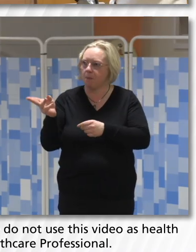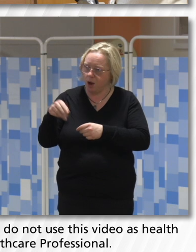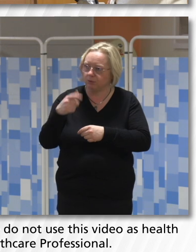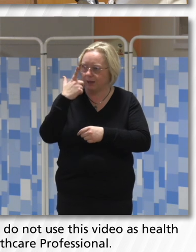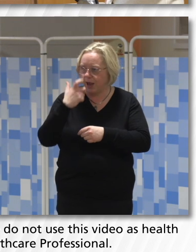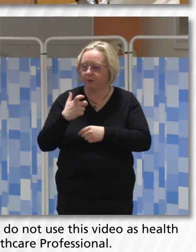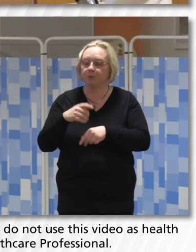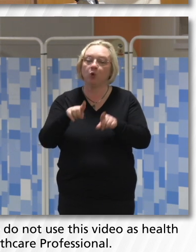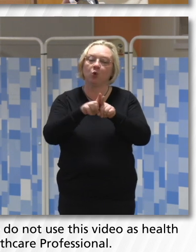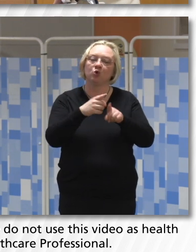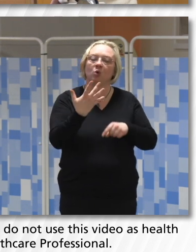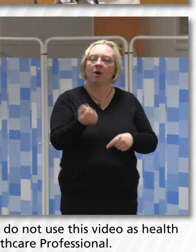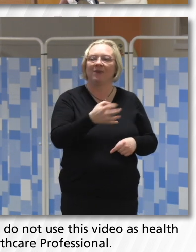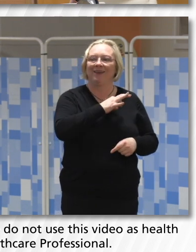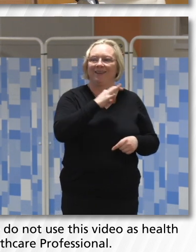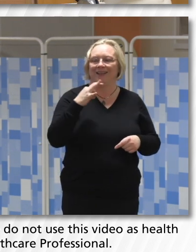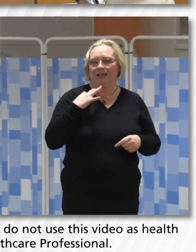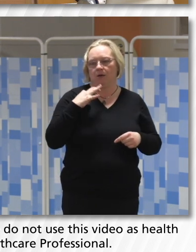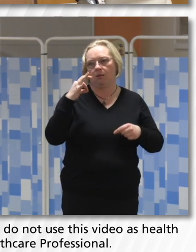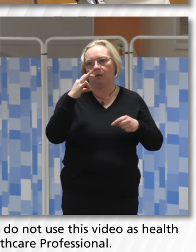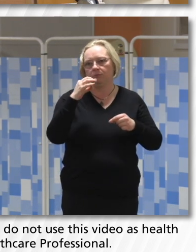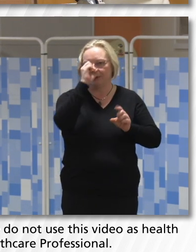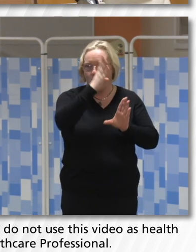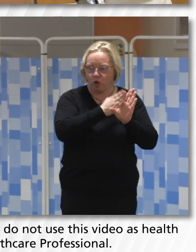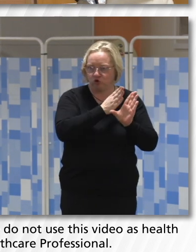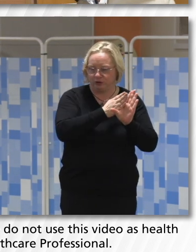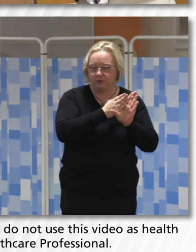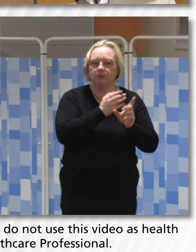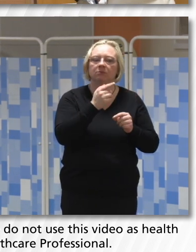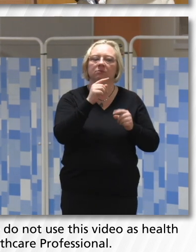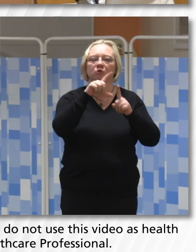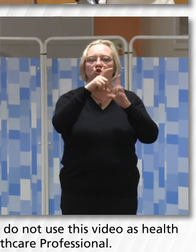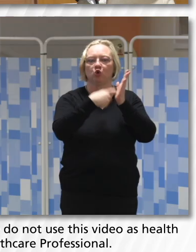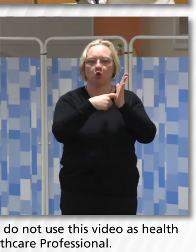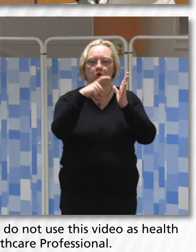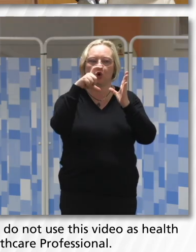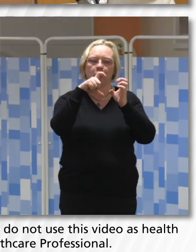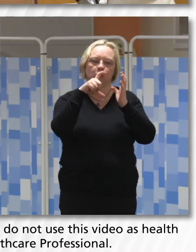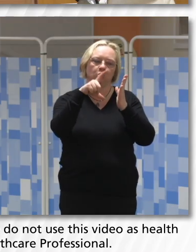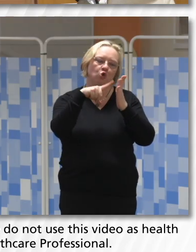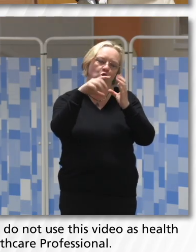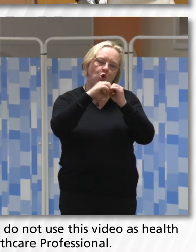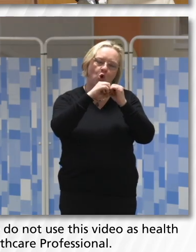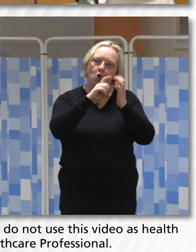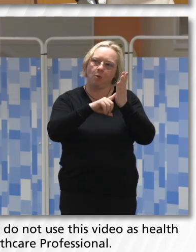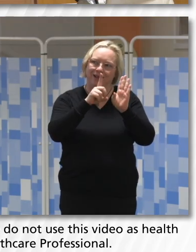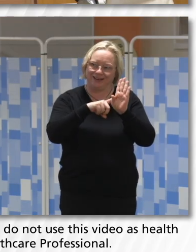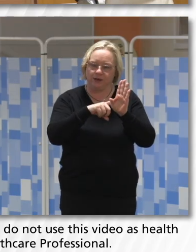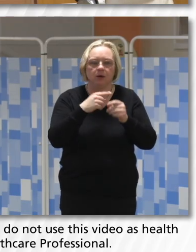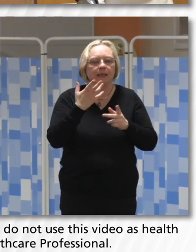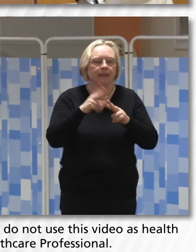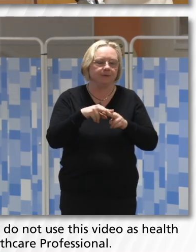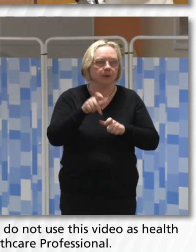involved, Dr. Cobley, who can support patients that maybe are coming to having difficulty coming to terms with their